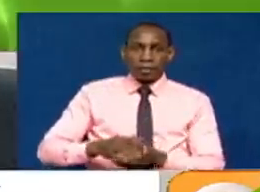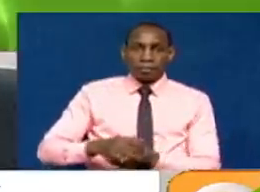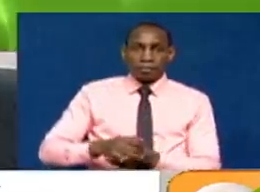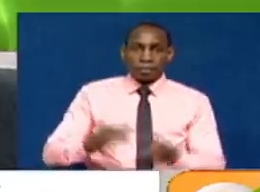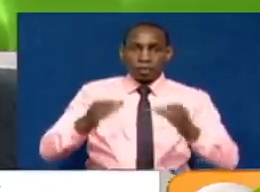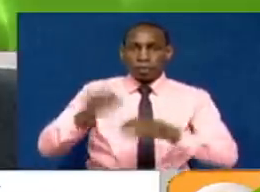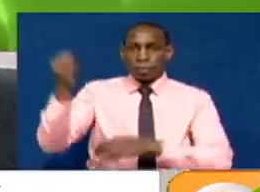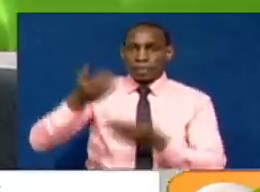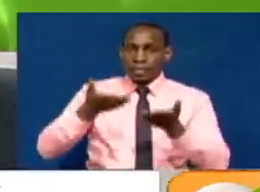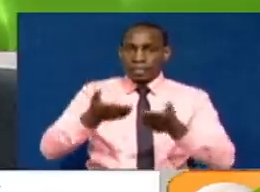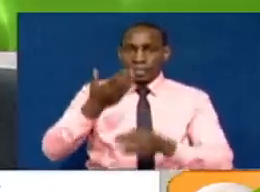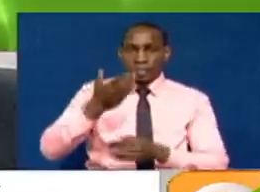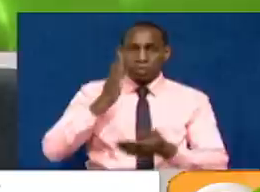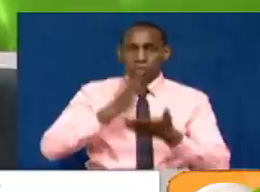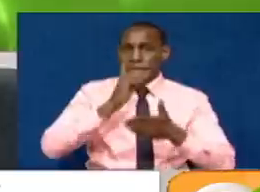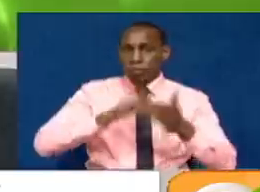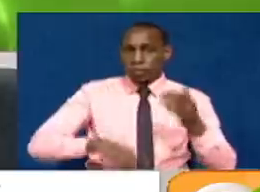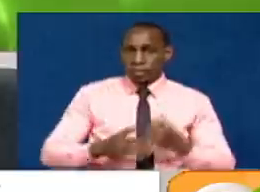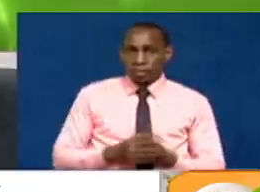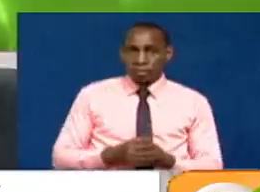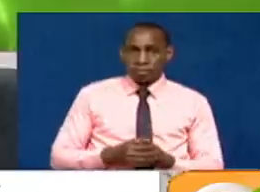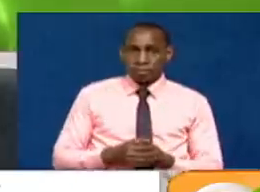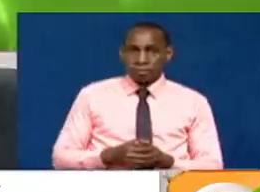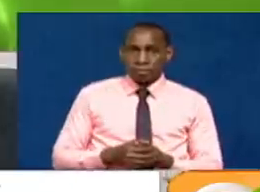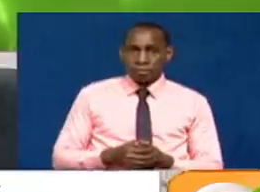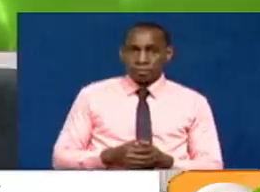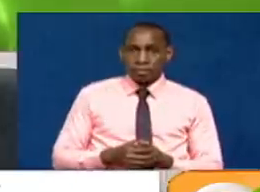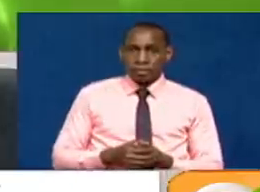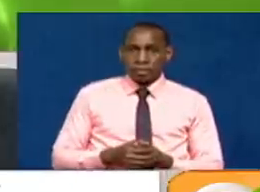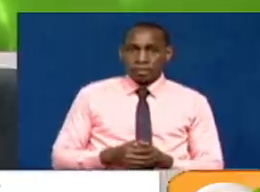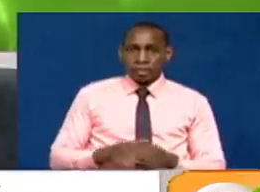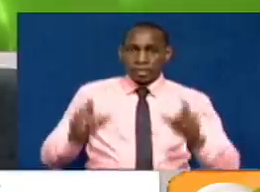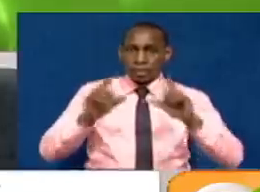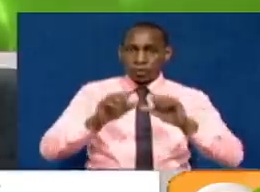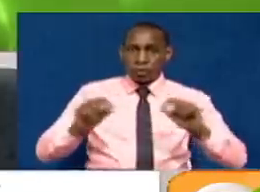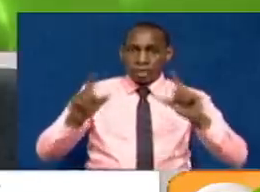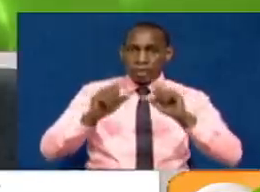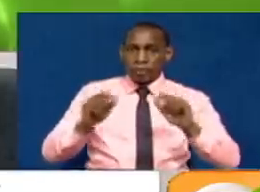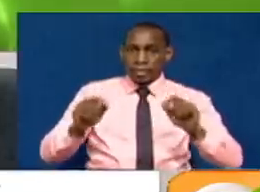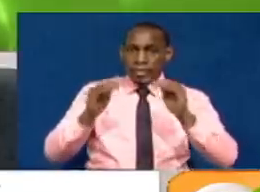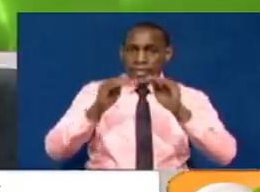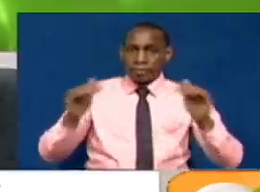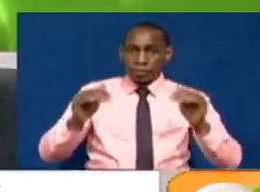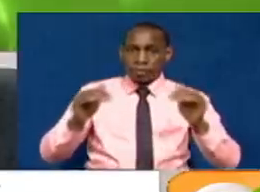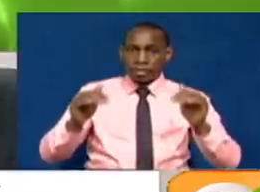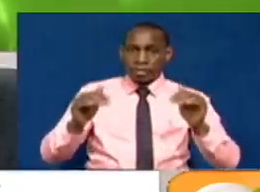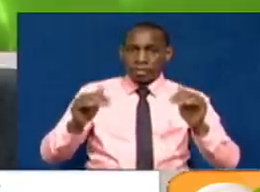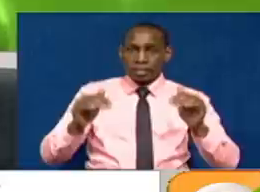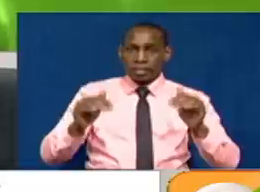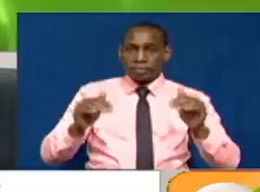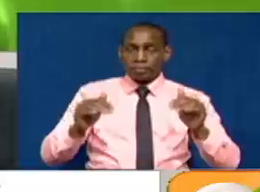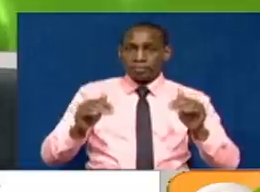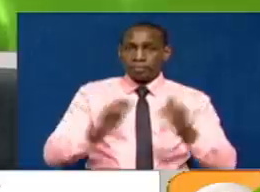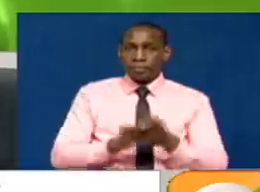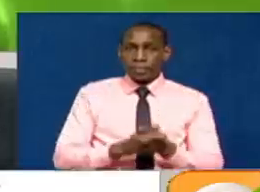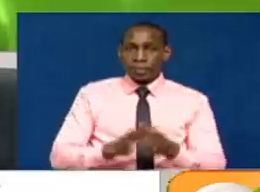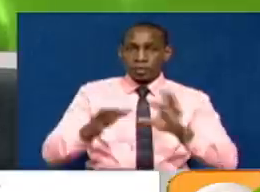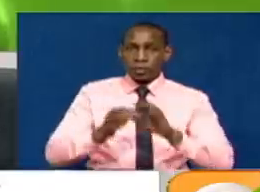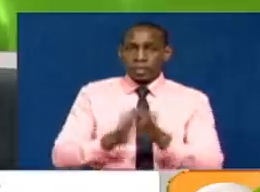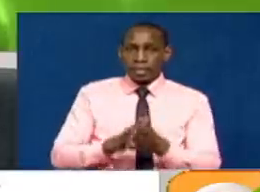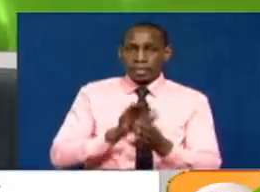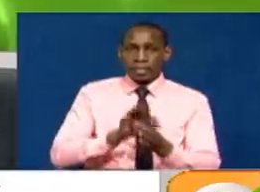table. Because the truth is we are a word of mouth democracy that revolves around personalities,